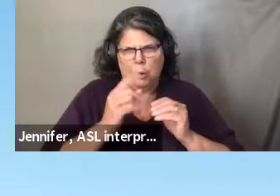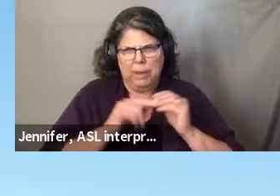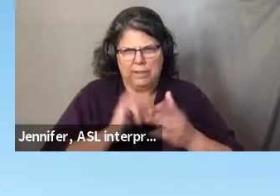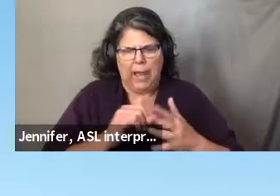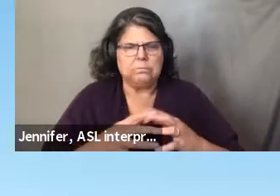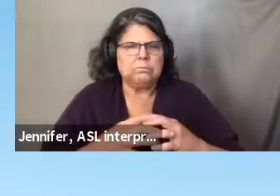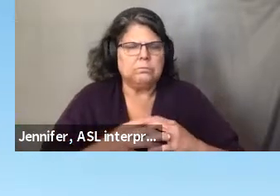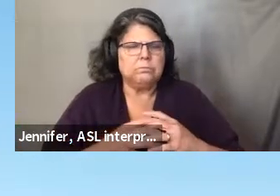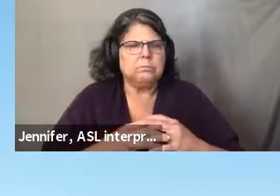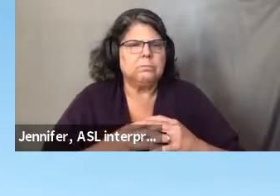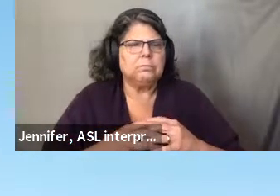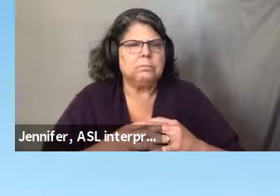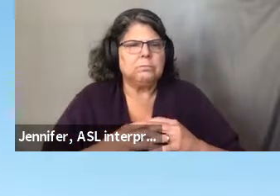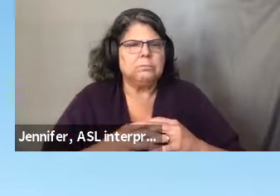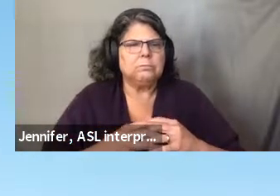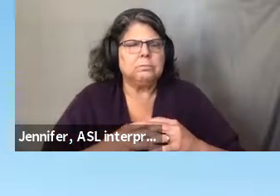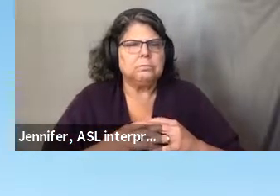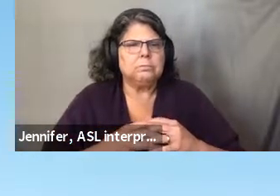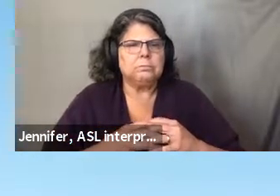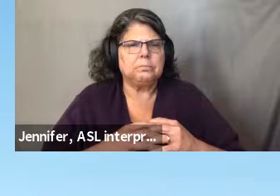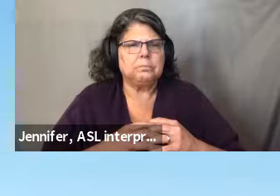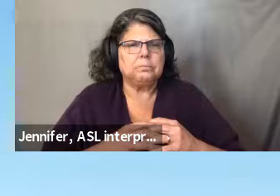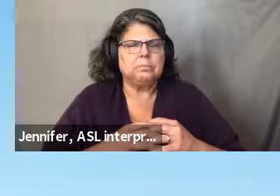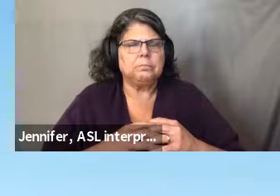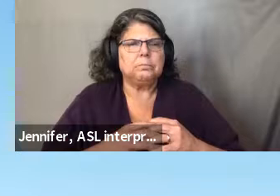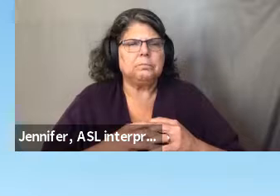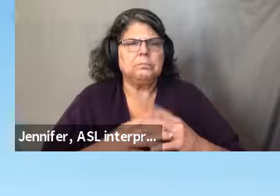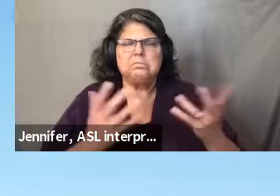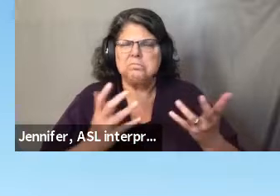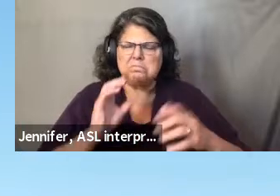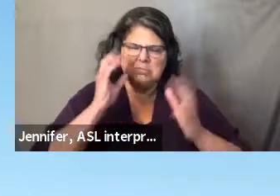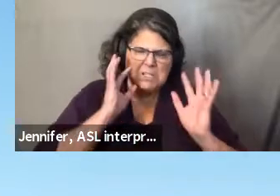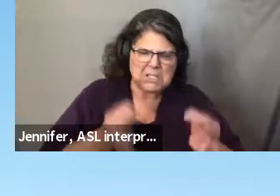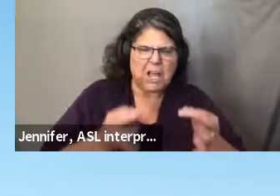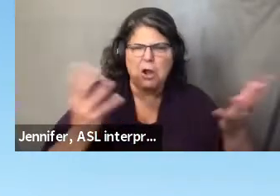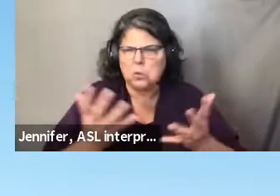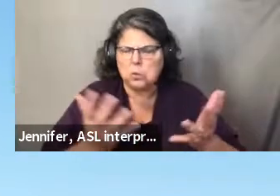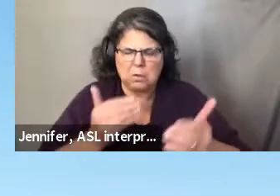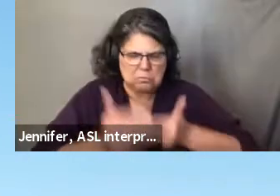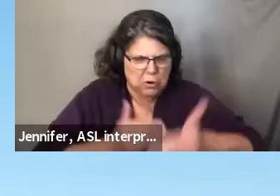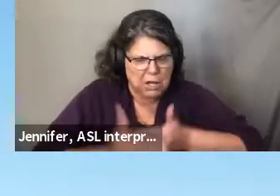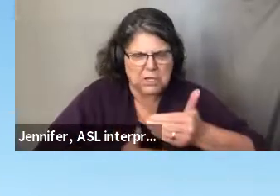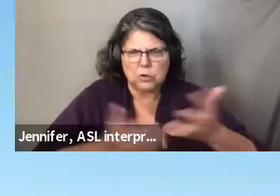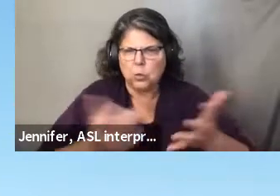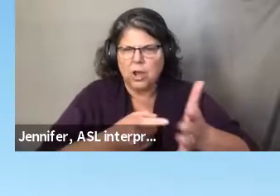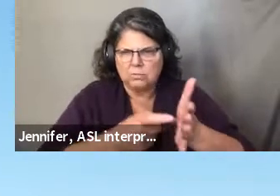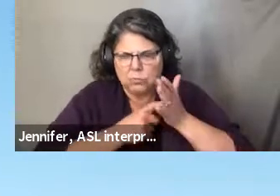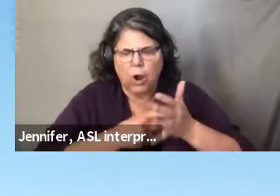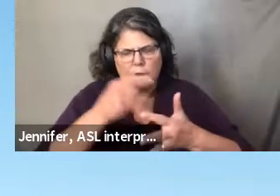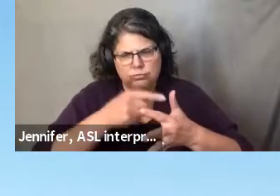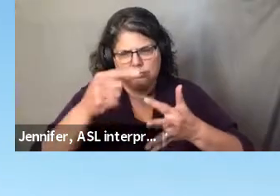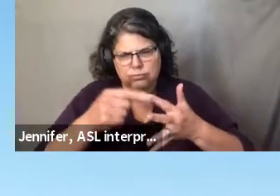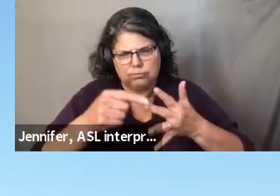slides here. We then create a work plan, and we develop a